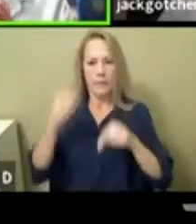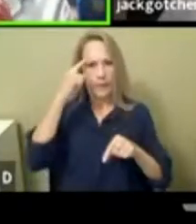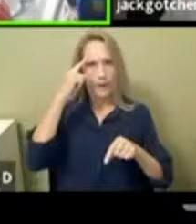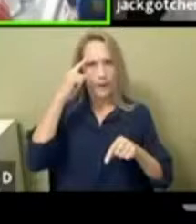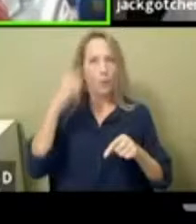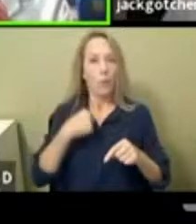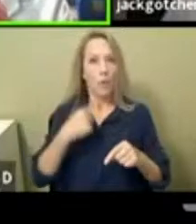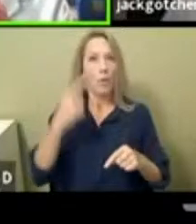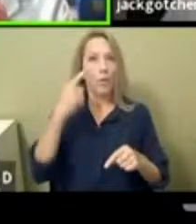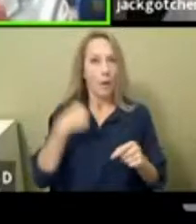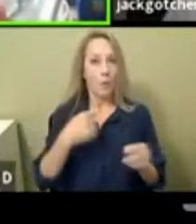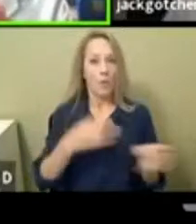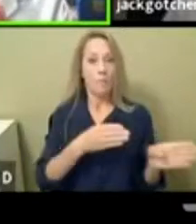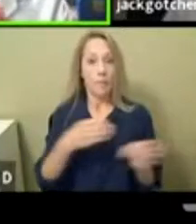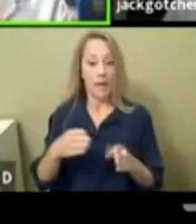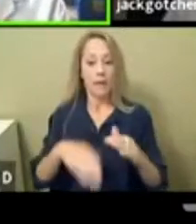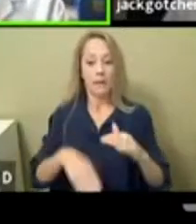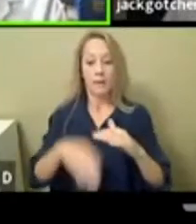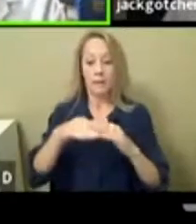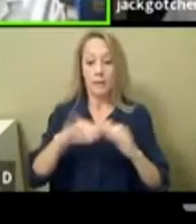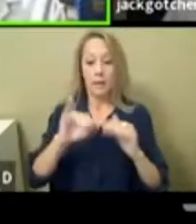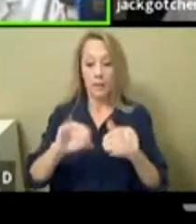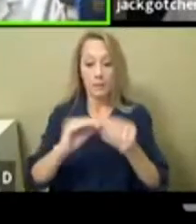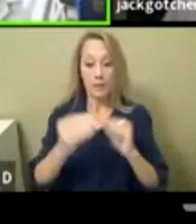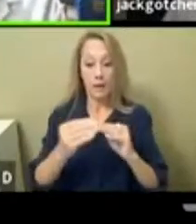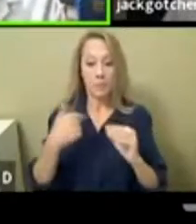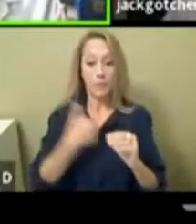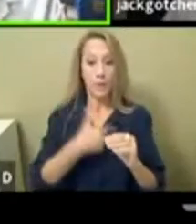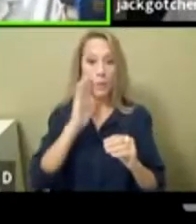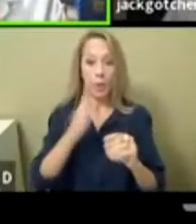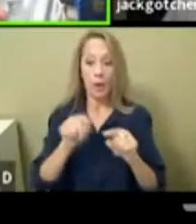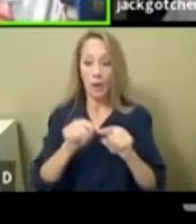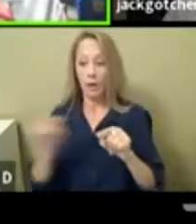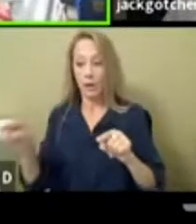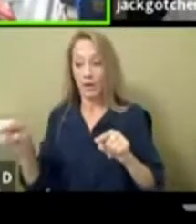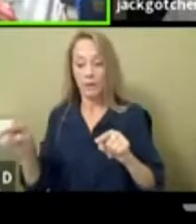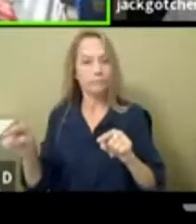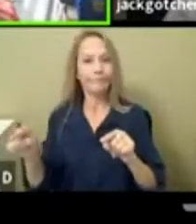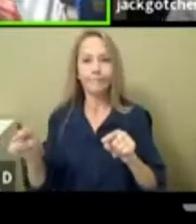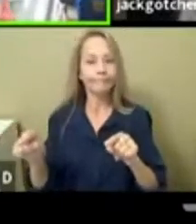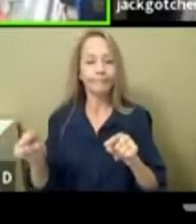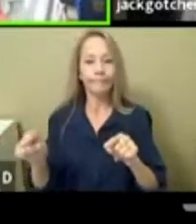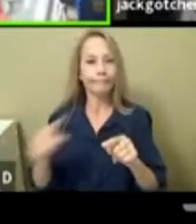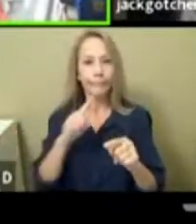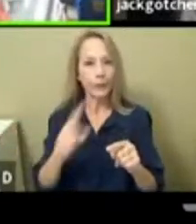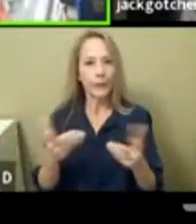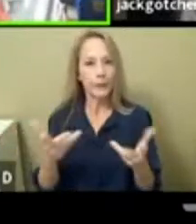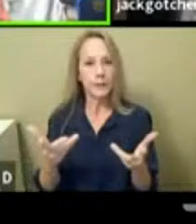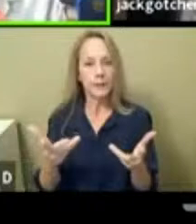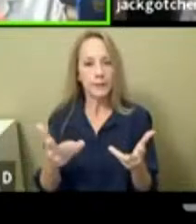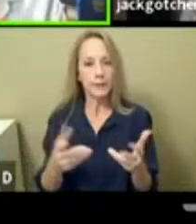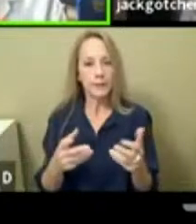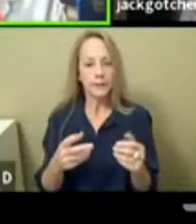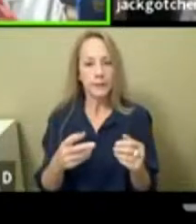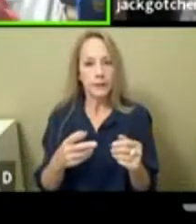at this particular number is not what we were looking at. So I think there's really two layers to this. One is, how are these going to